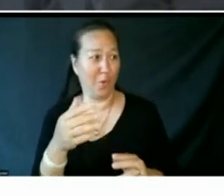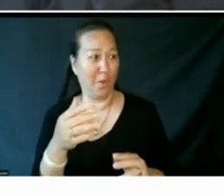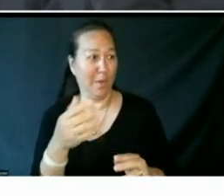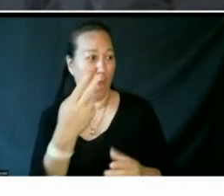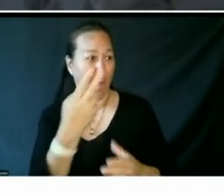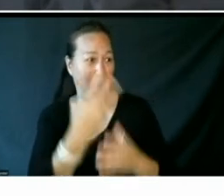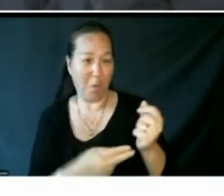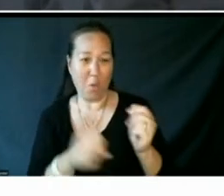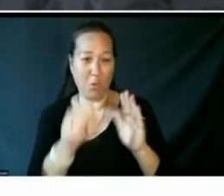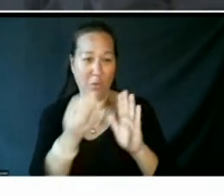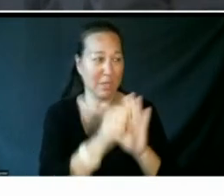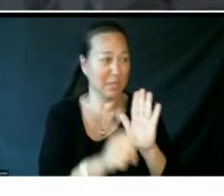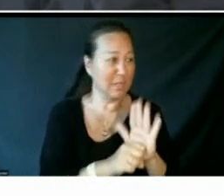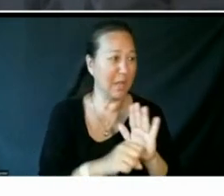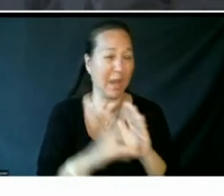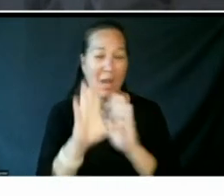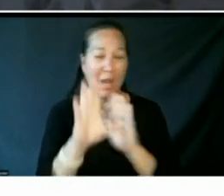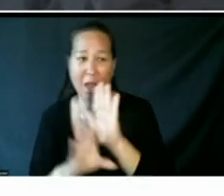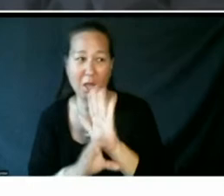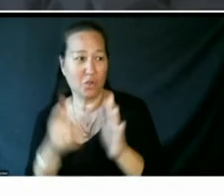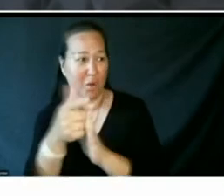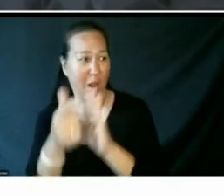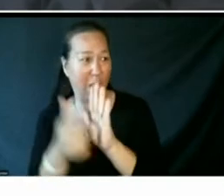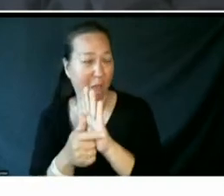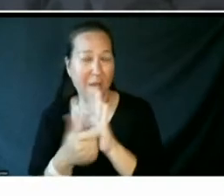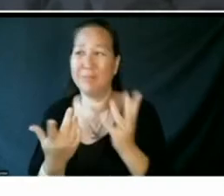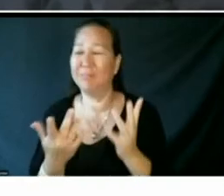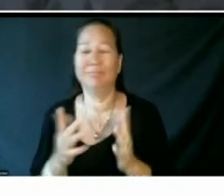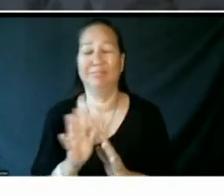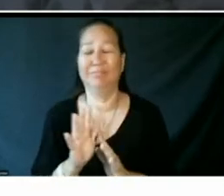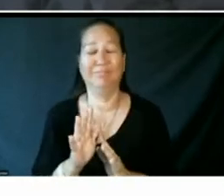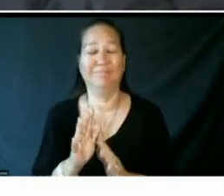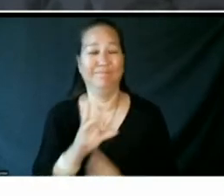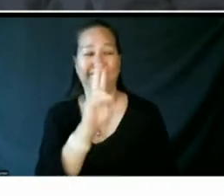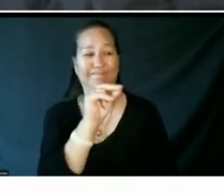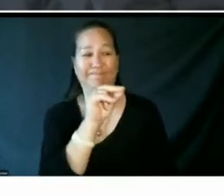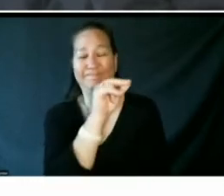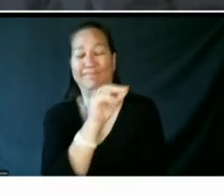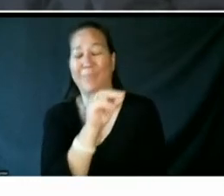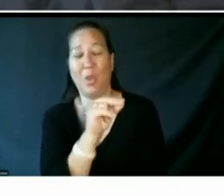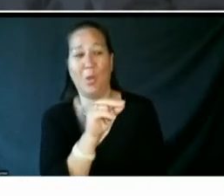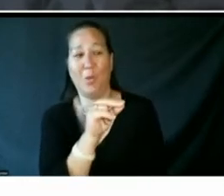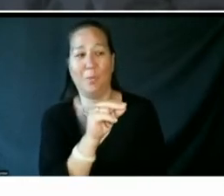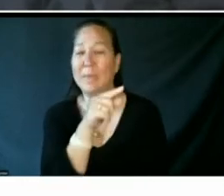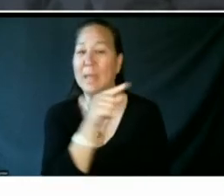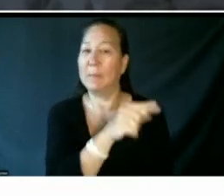He said, well, that's my suggestion would be just do it and let the courts